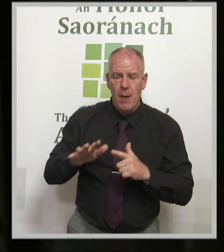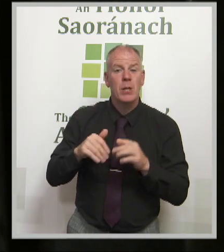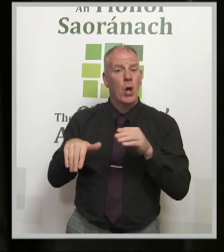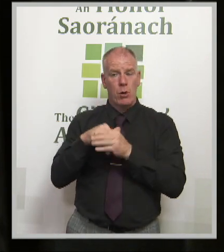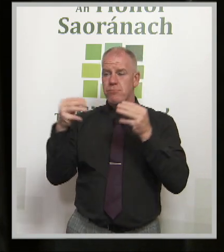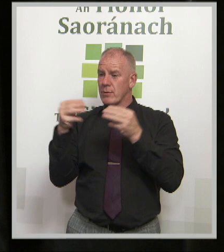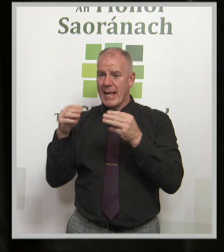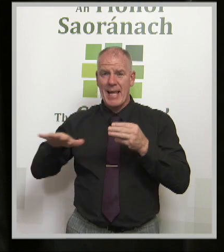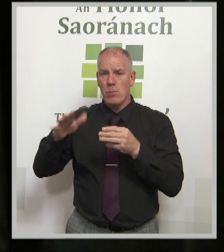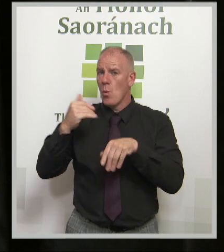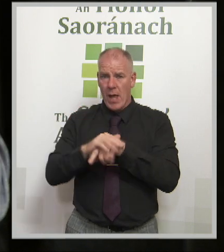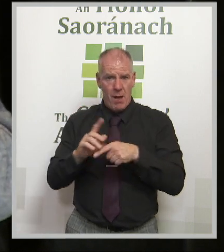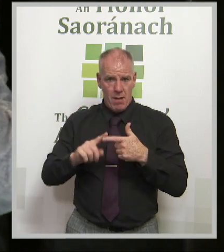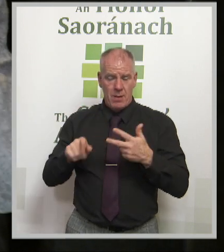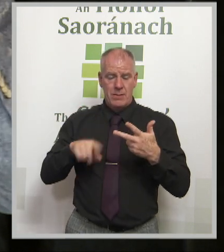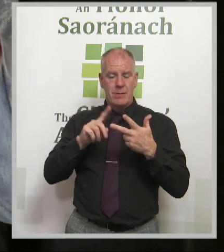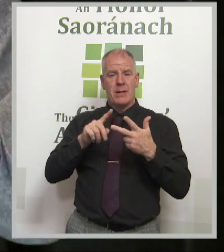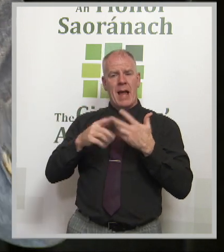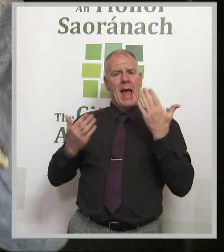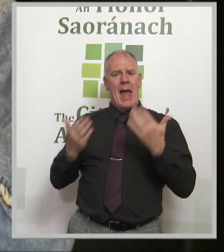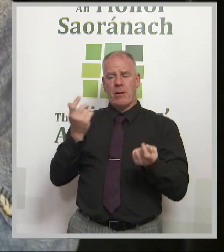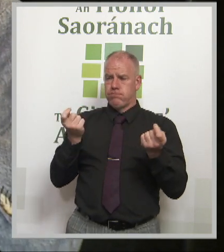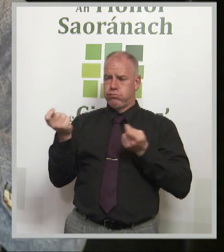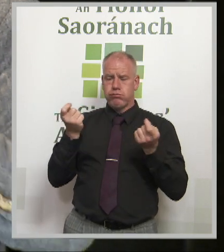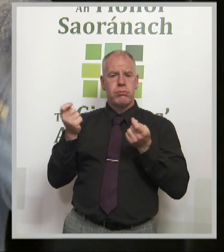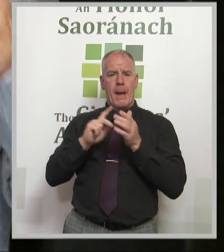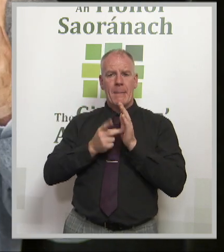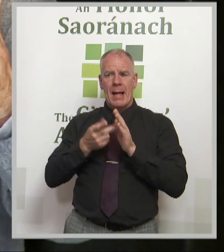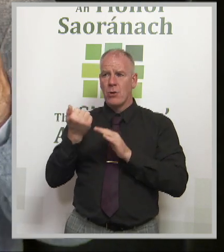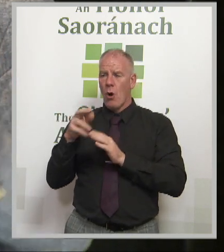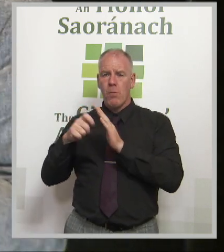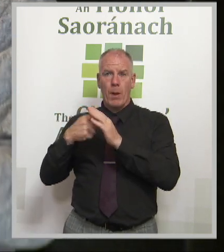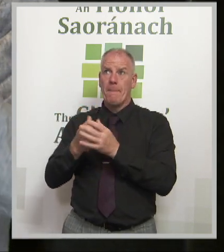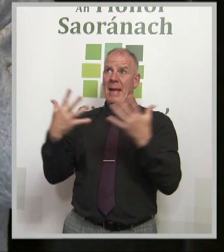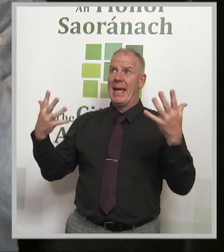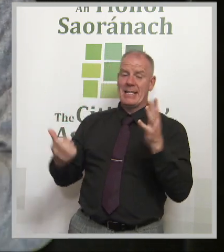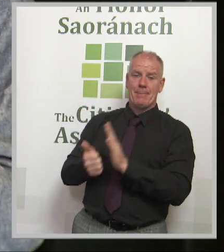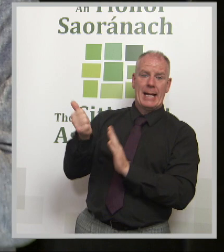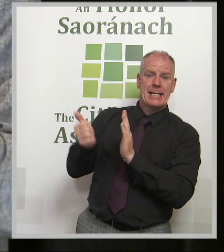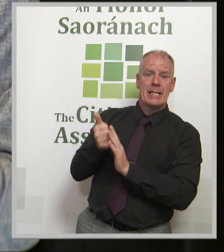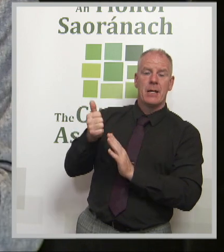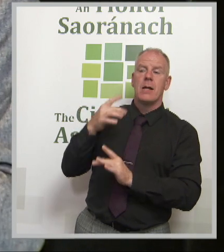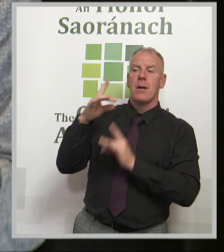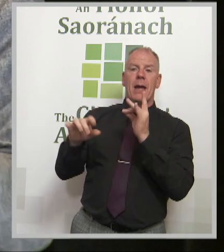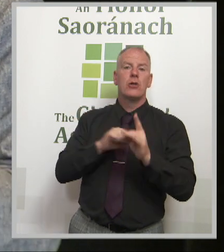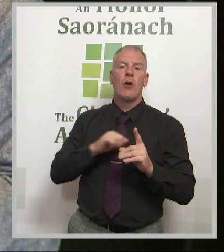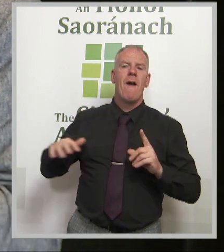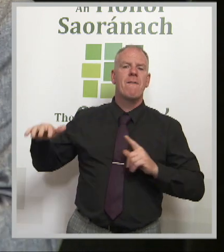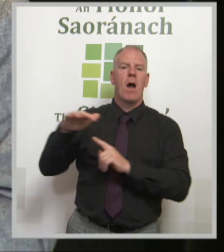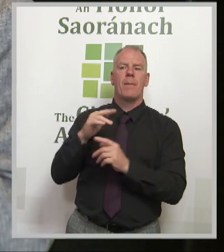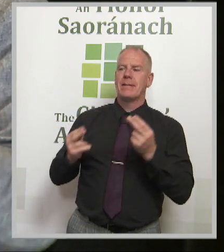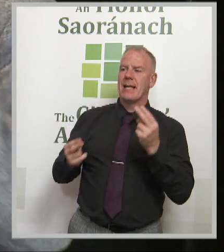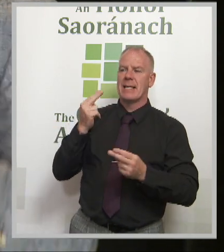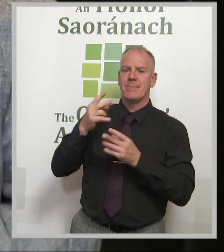marine protected areas, on how to deal with plans and projects, big developments, to ensure that environmental assessment